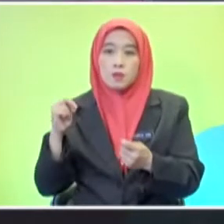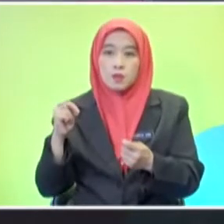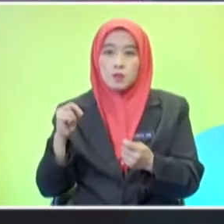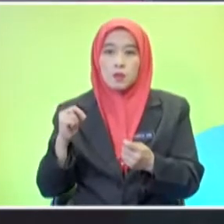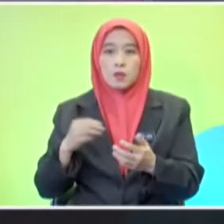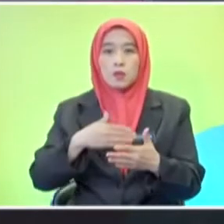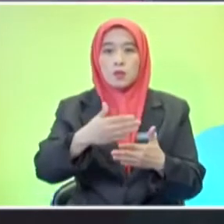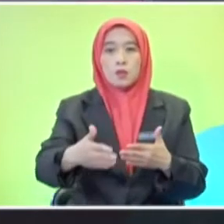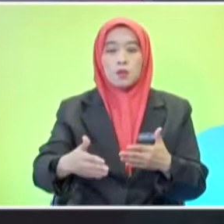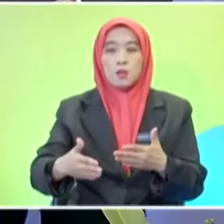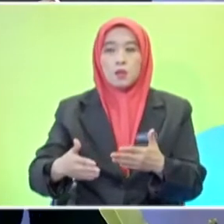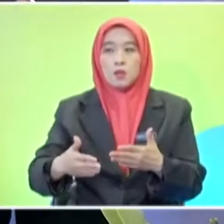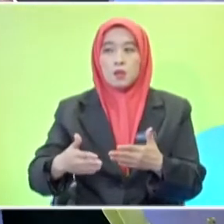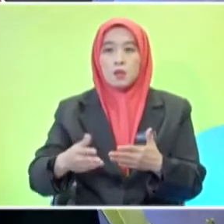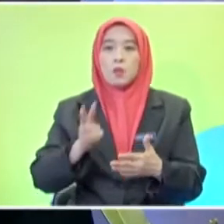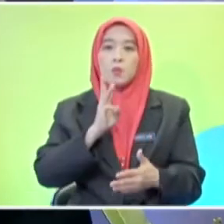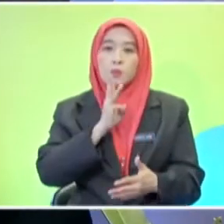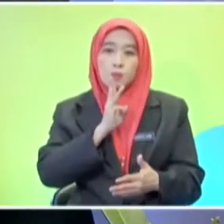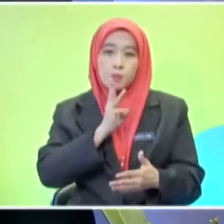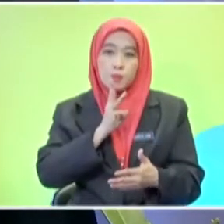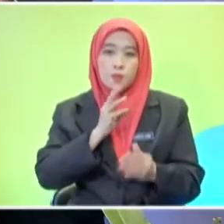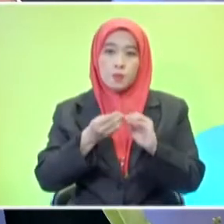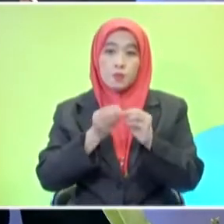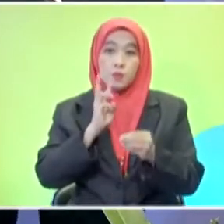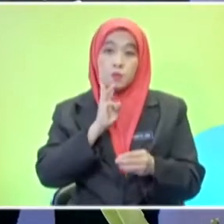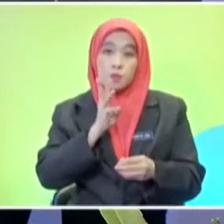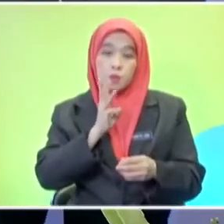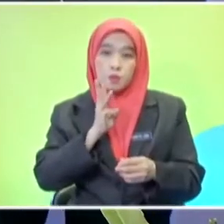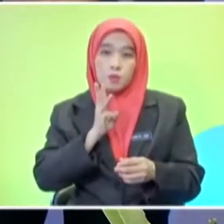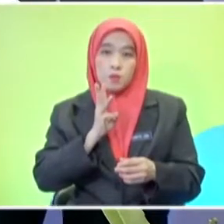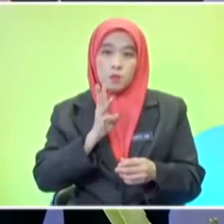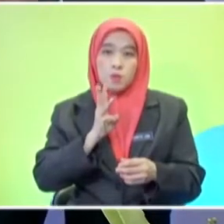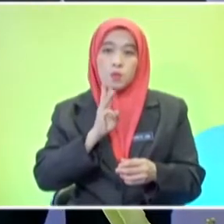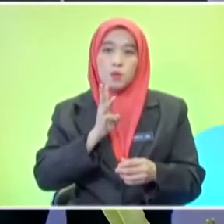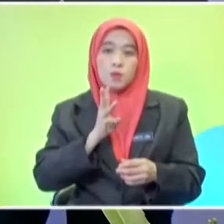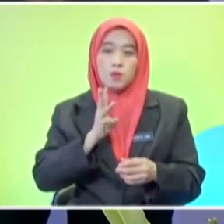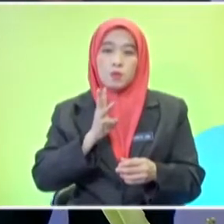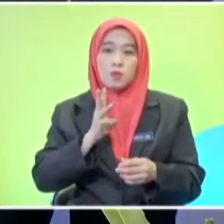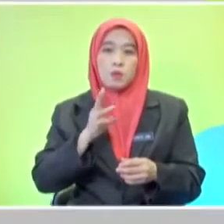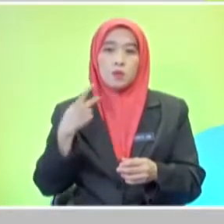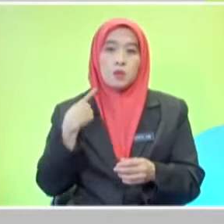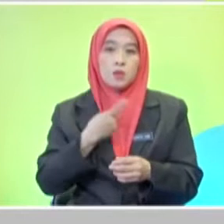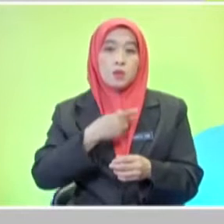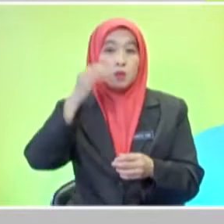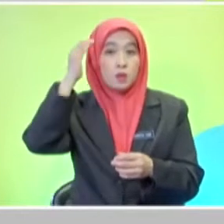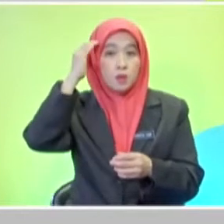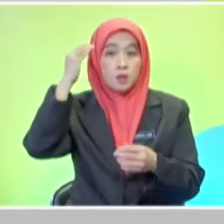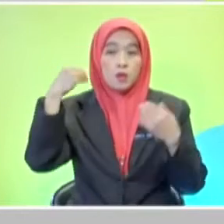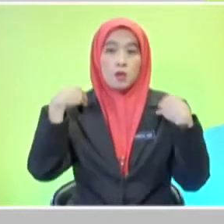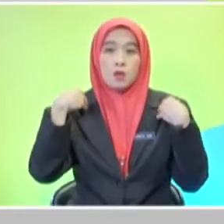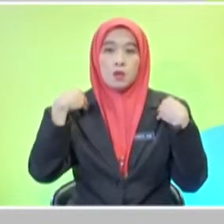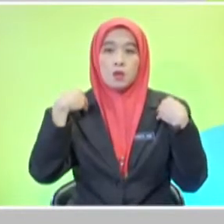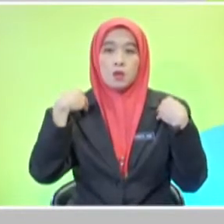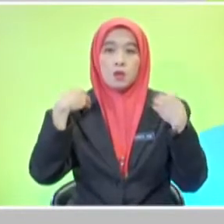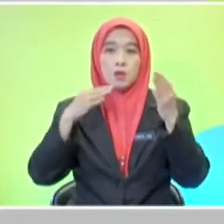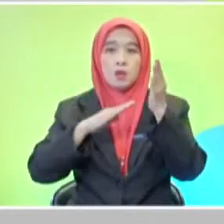next. Moving on, this is water. The water, as we all know, water is the basic need of all living things. It